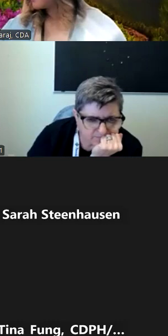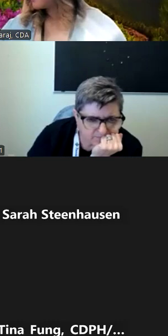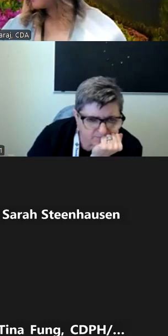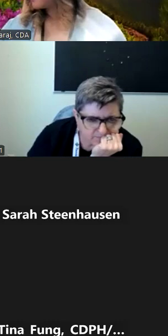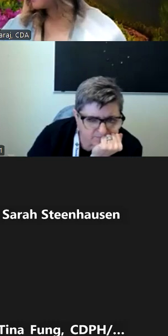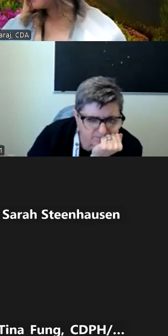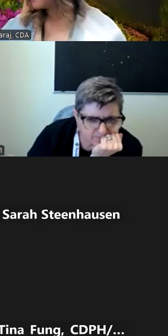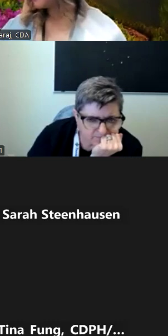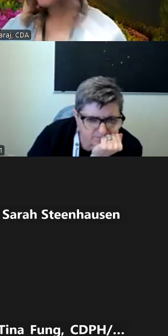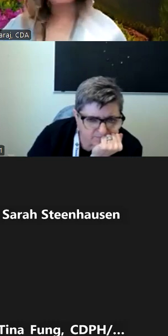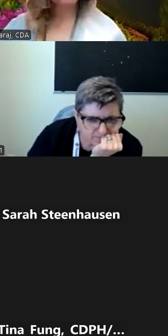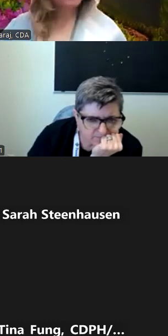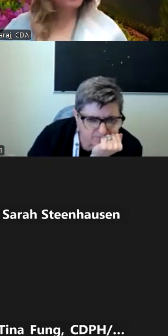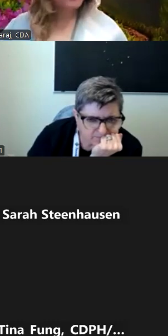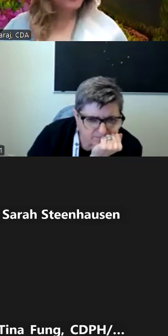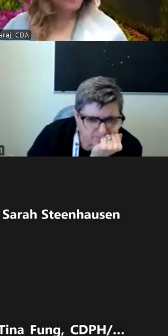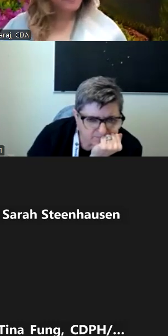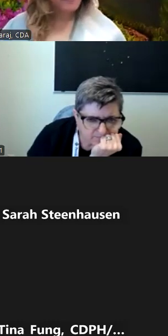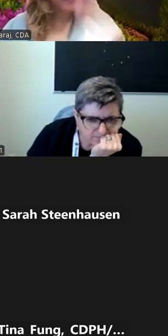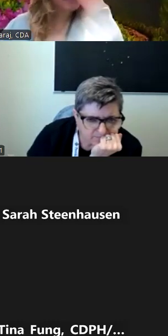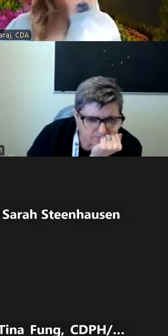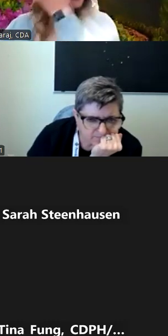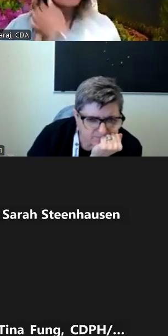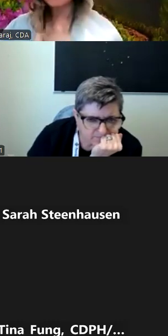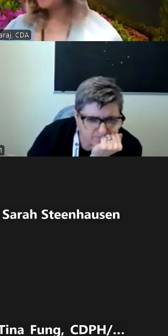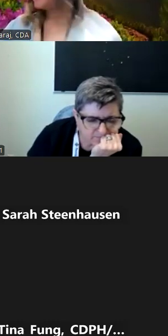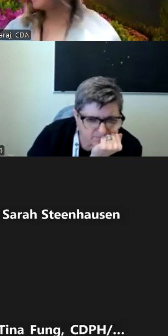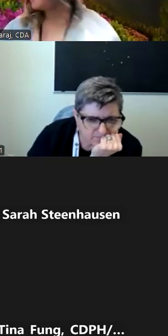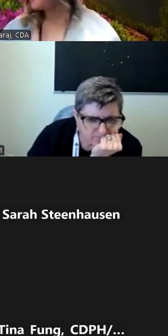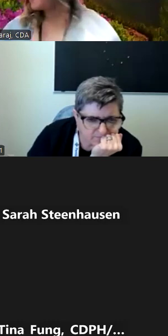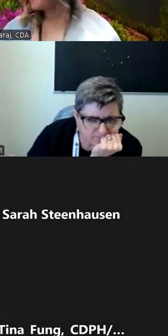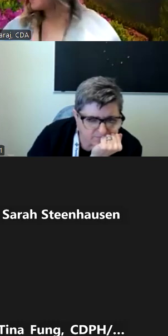things. And then Dr. Kazi talked about,